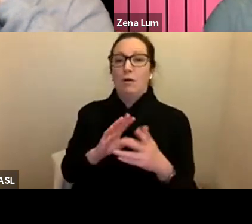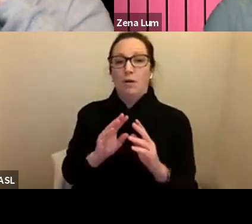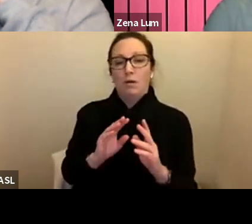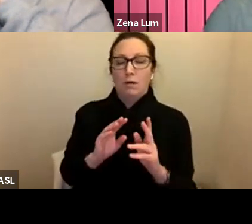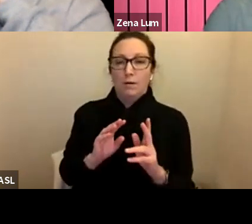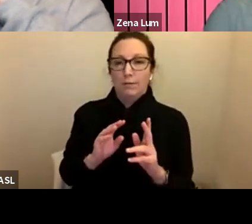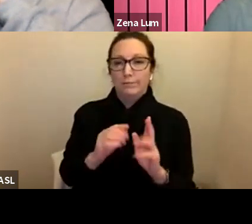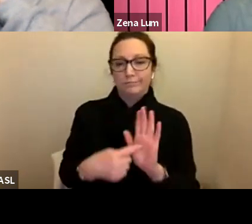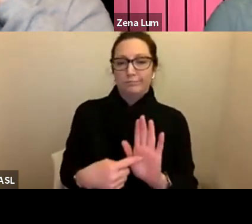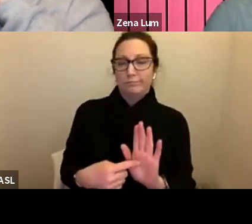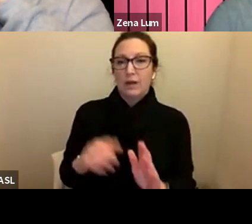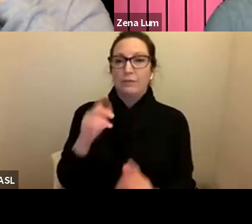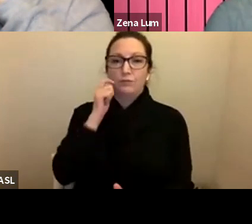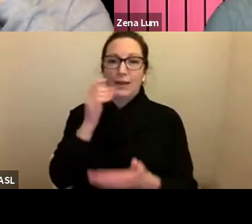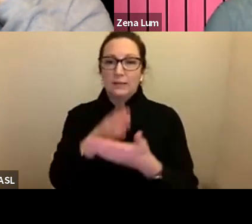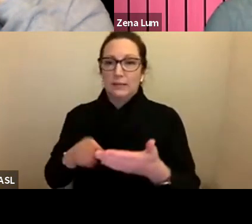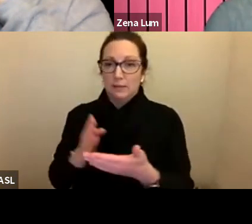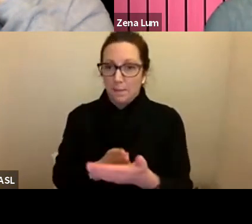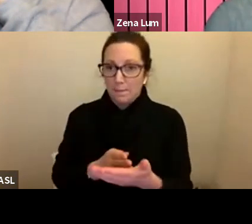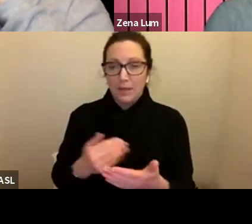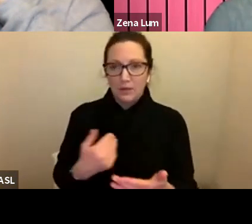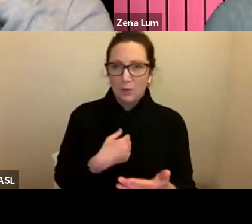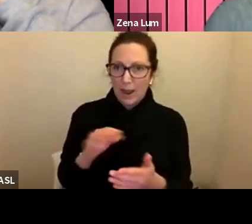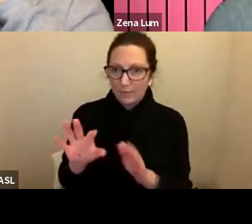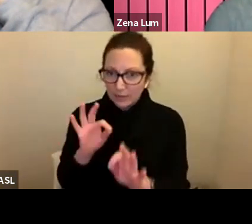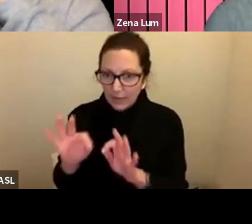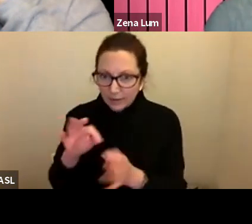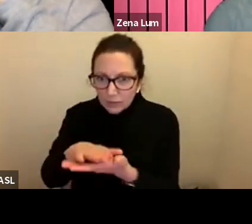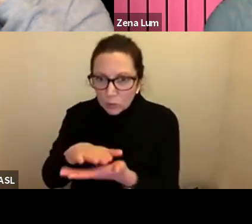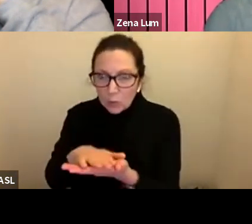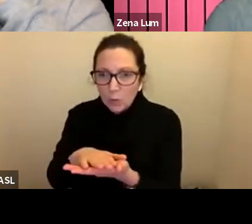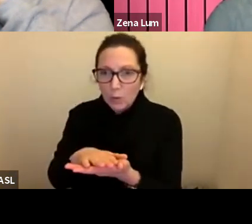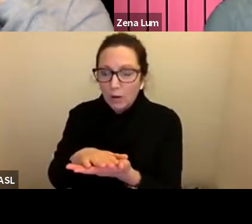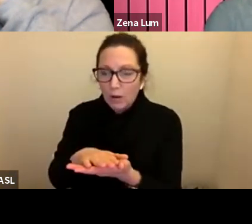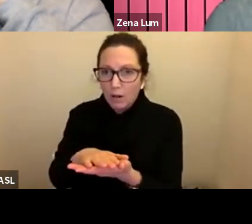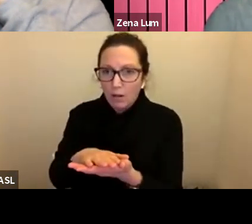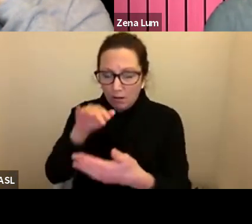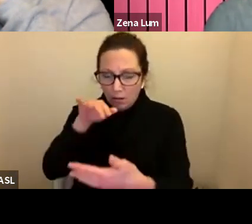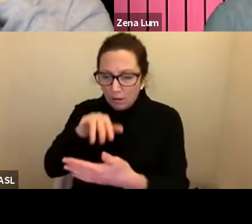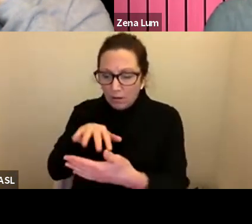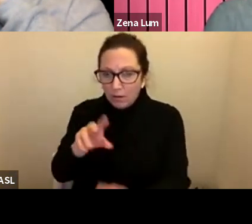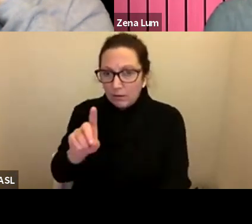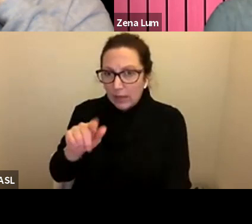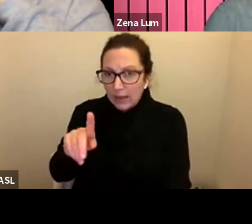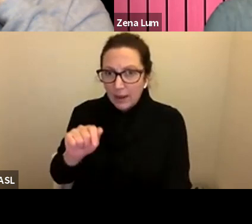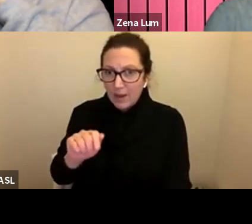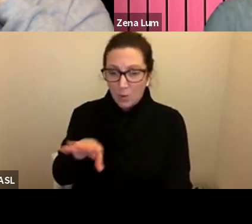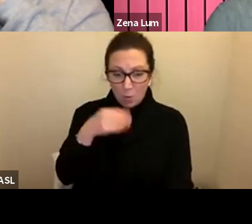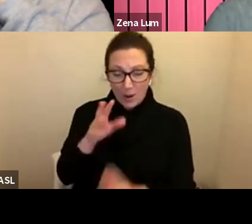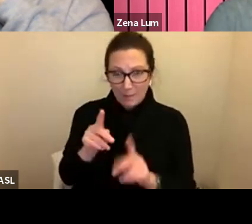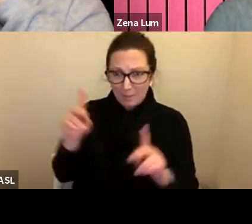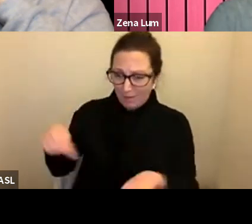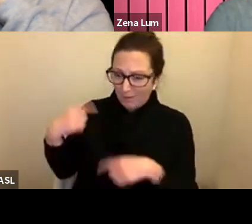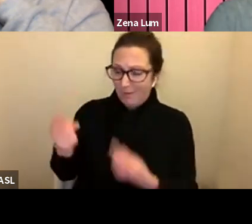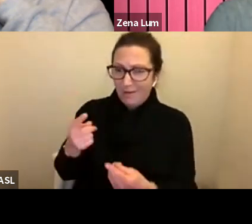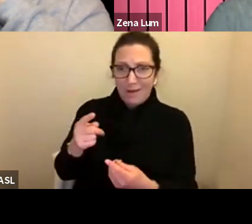schools where all the data points to, to the fact that, white people for hundreds of years have had